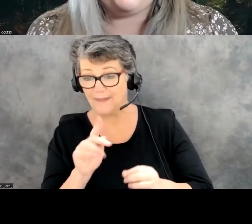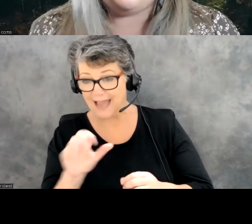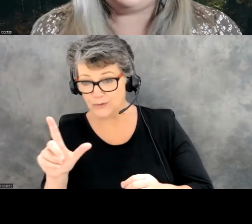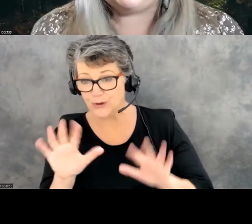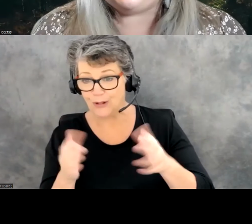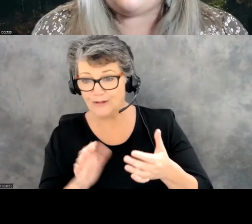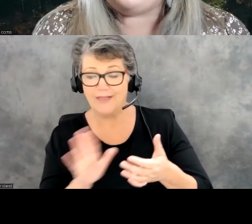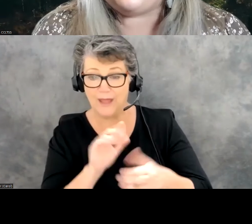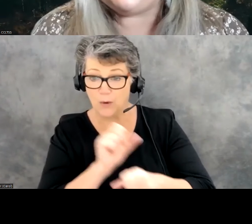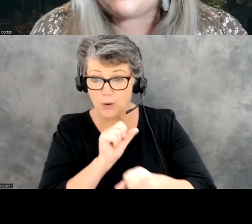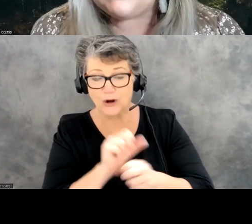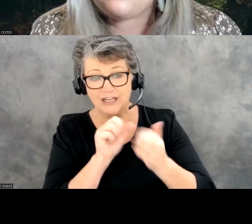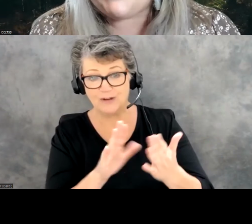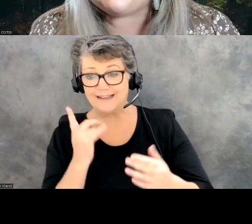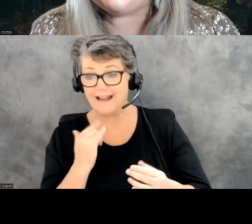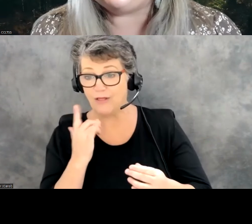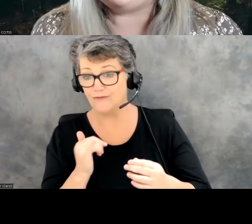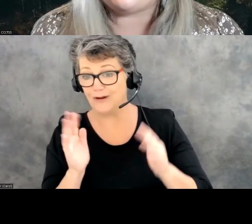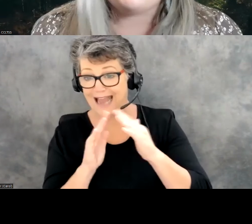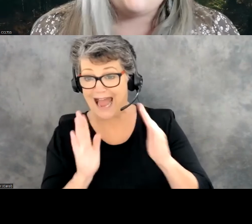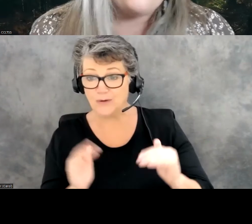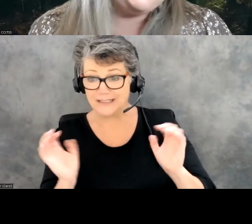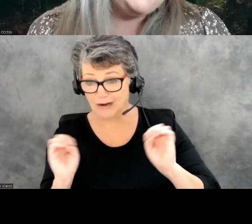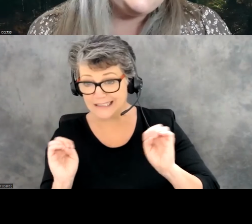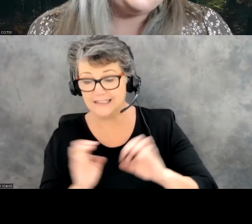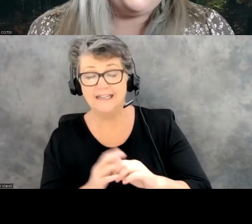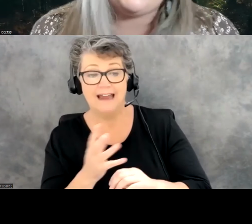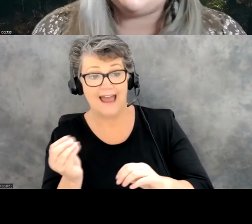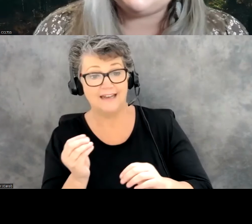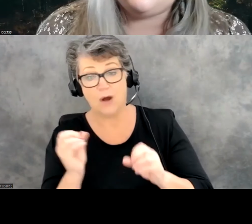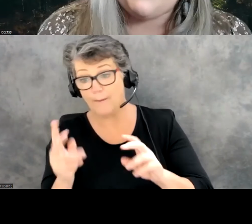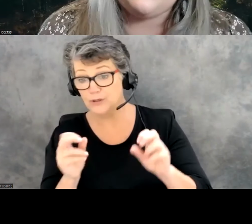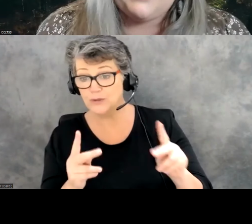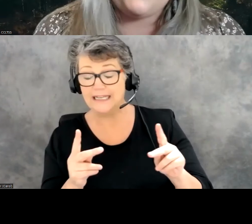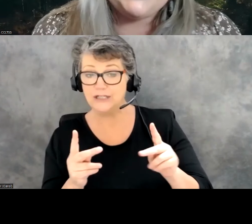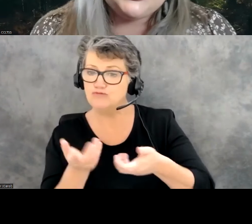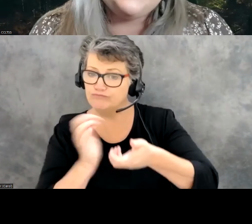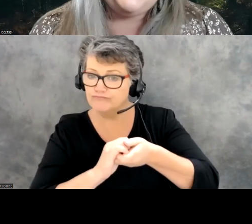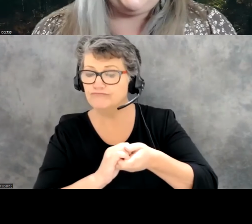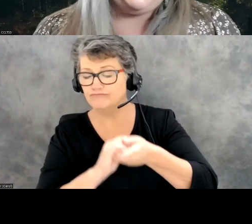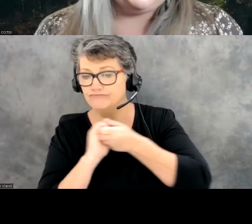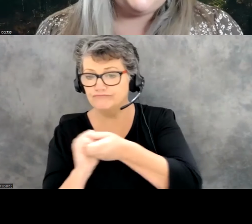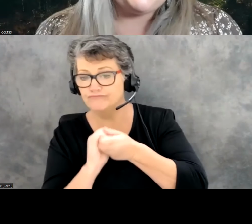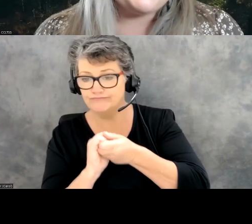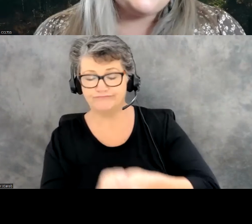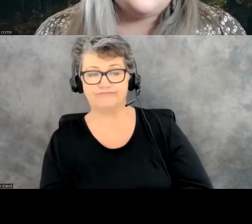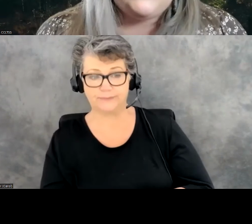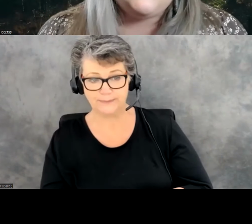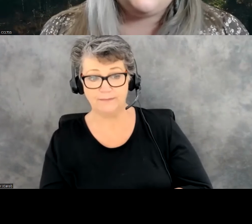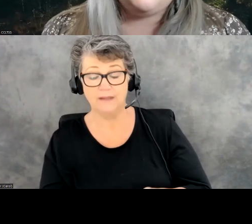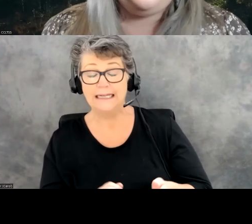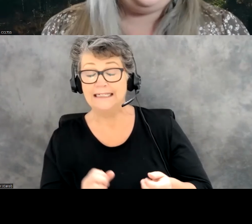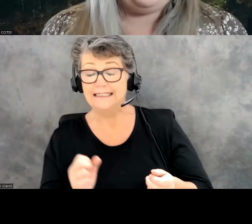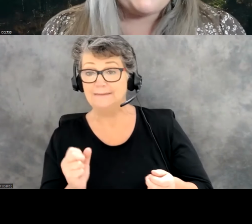their work on addressing California's housing crisis, and about opportunities for partnership and collaboration. So as many